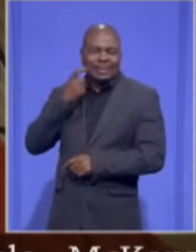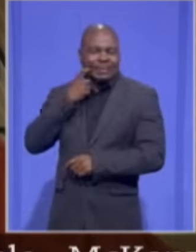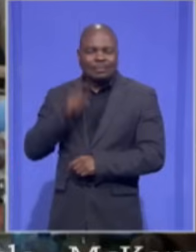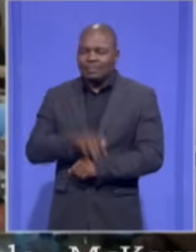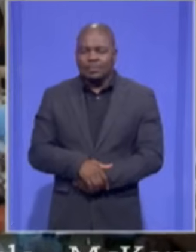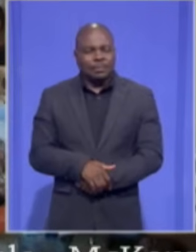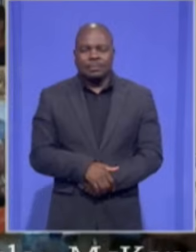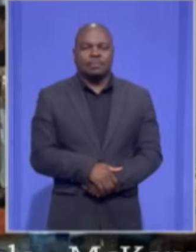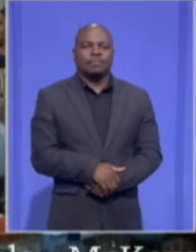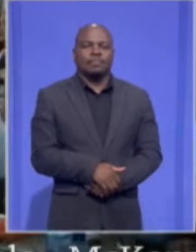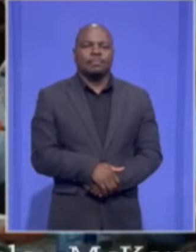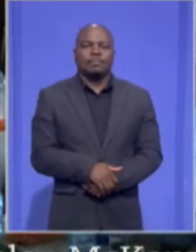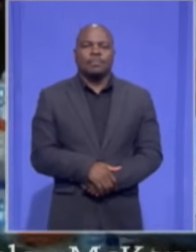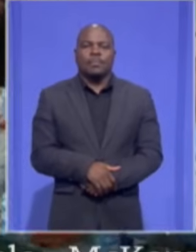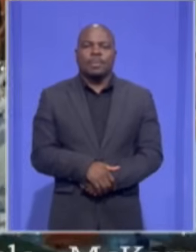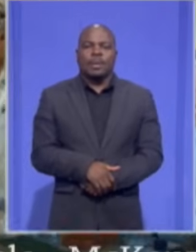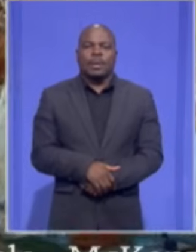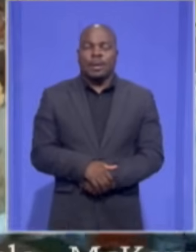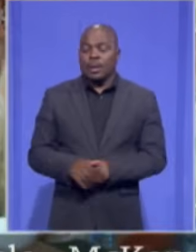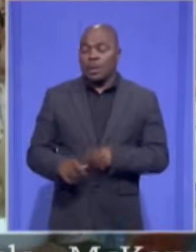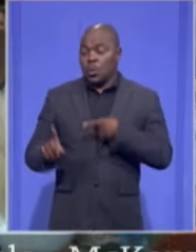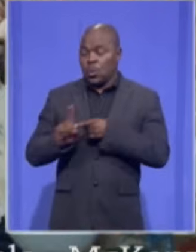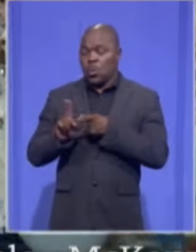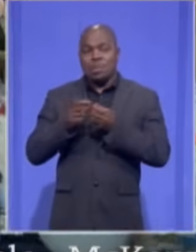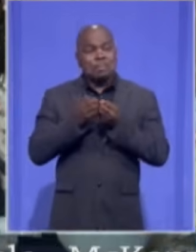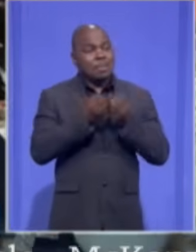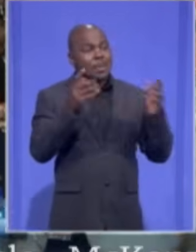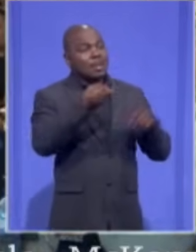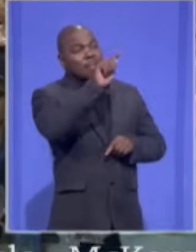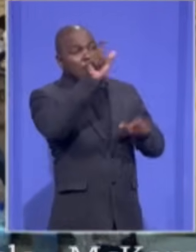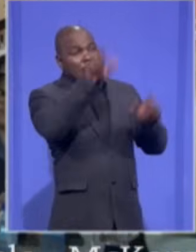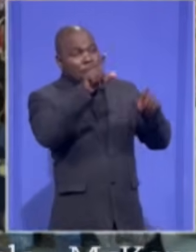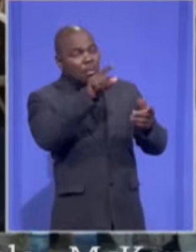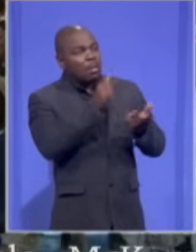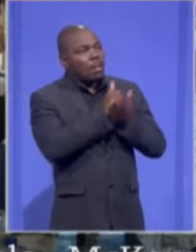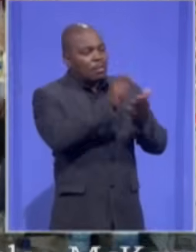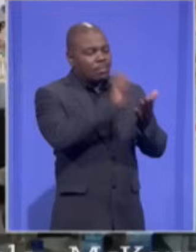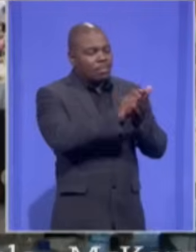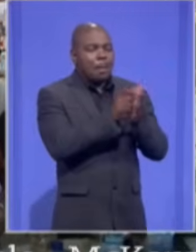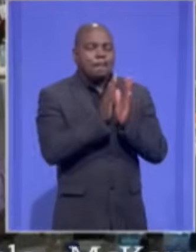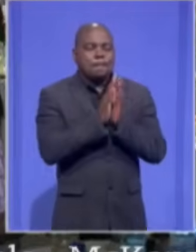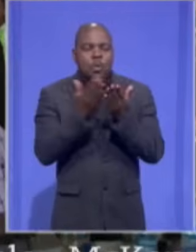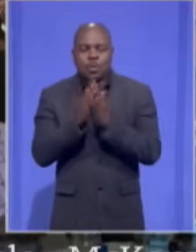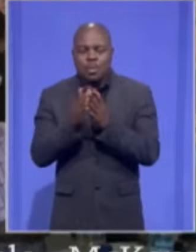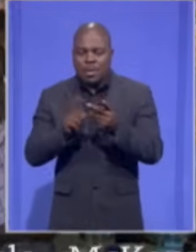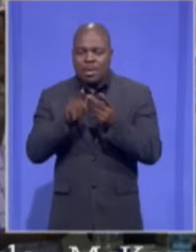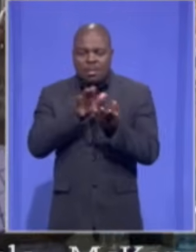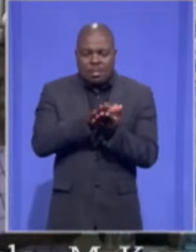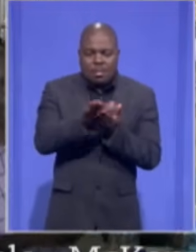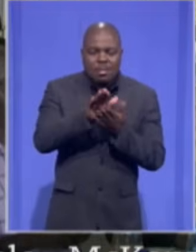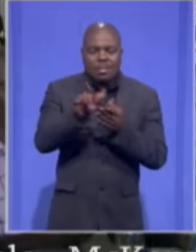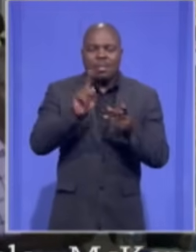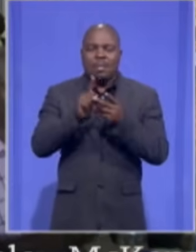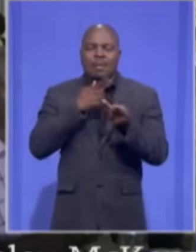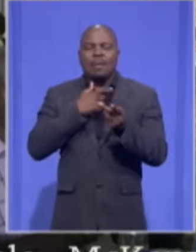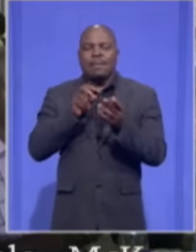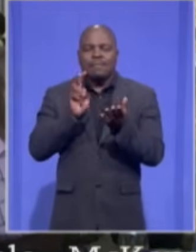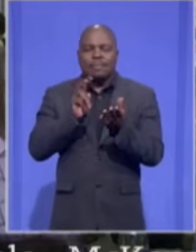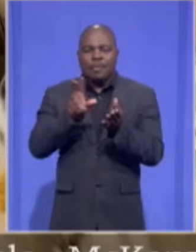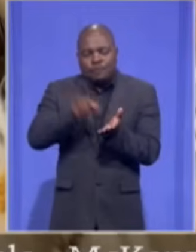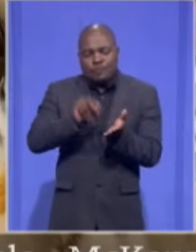kry. Esway o se a thusitse bangodi ba bangata ho ngola dibuka le ho etsa dikgatiso tsa di-video molemong wa ho